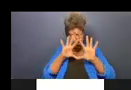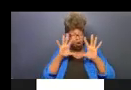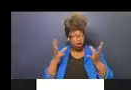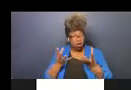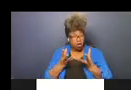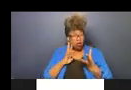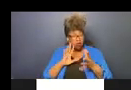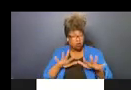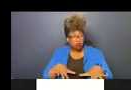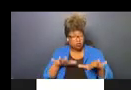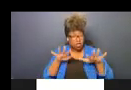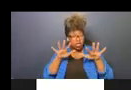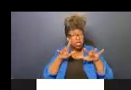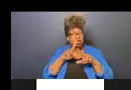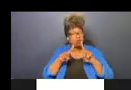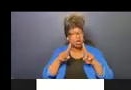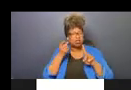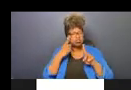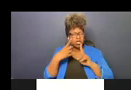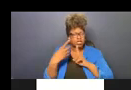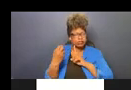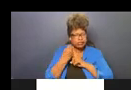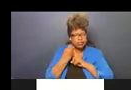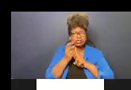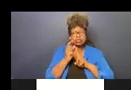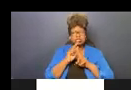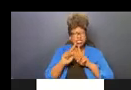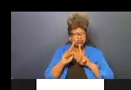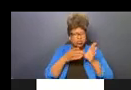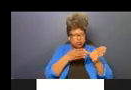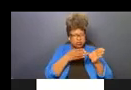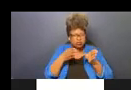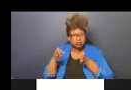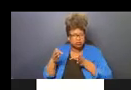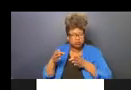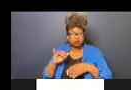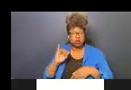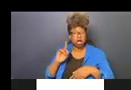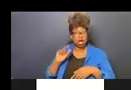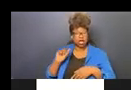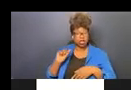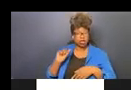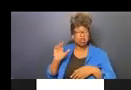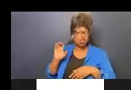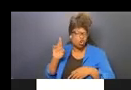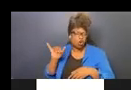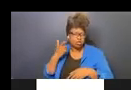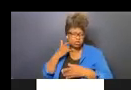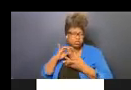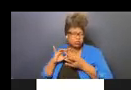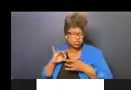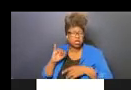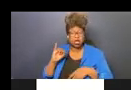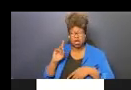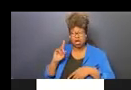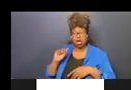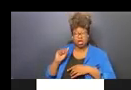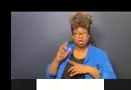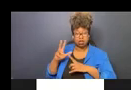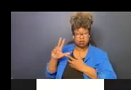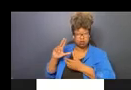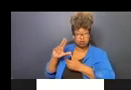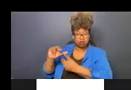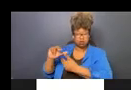it comes at us from different angles. And so Ida, as was mentioned by Carly earlier, is a really important